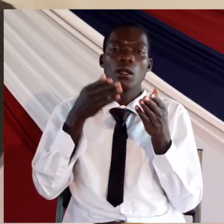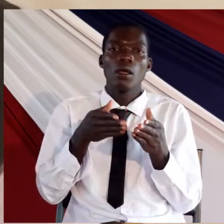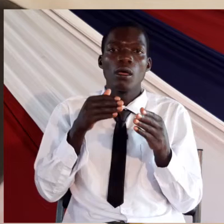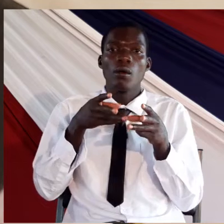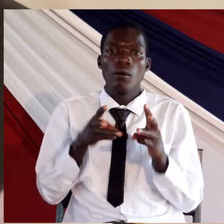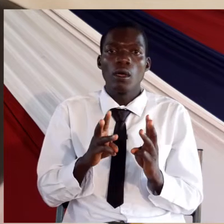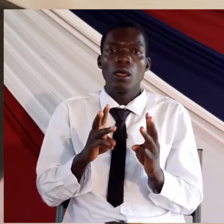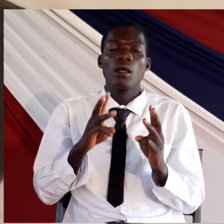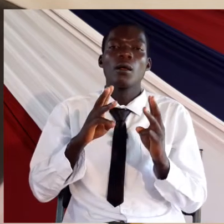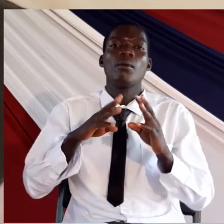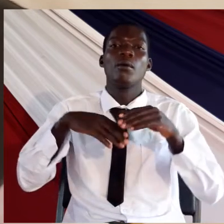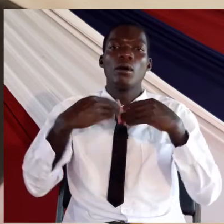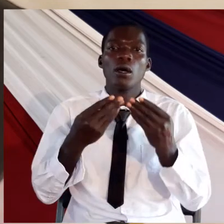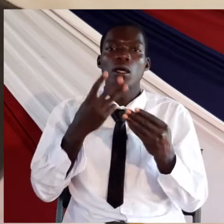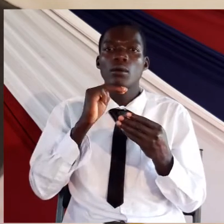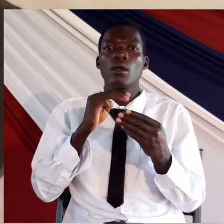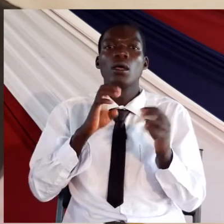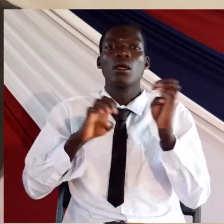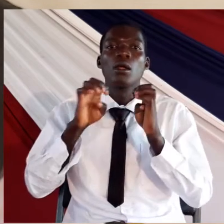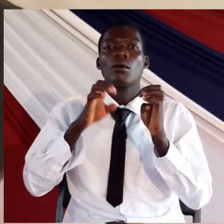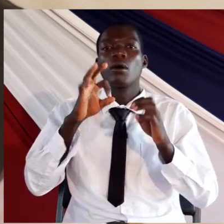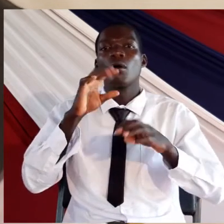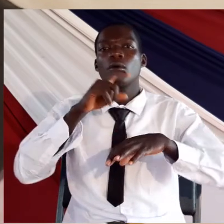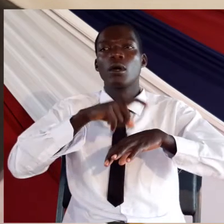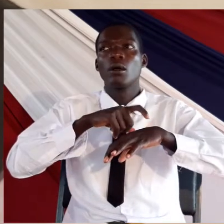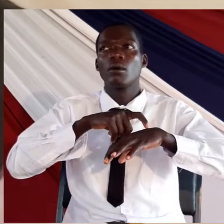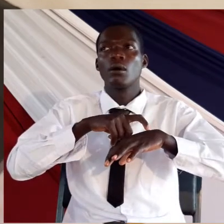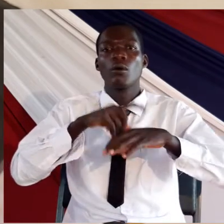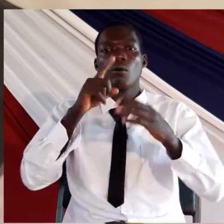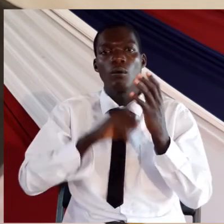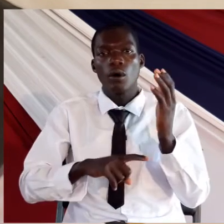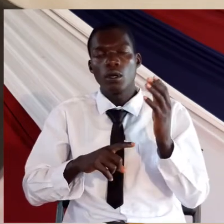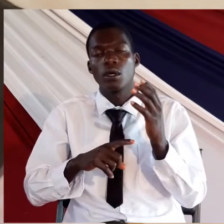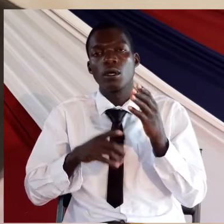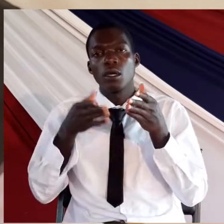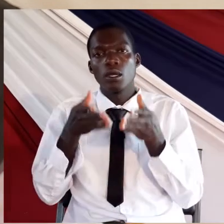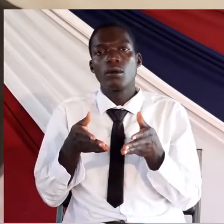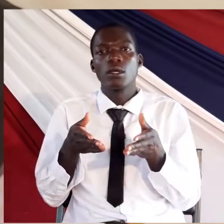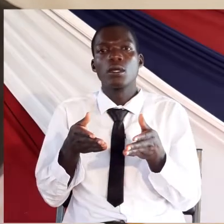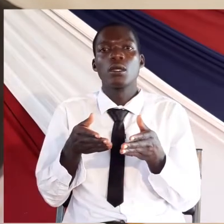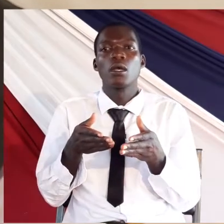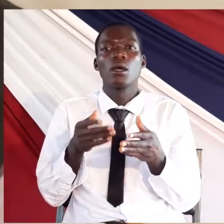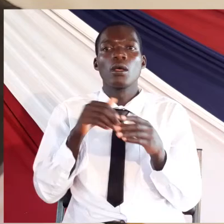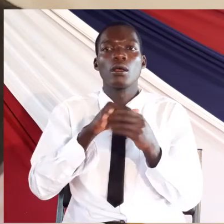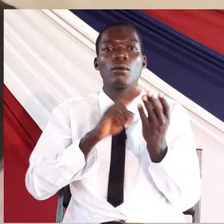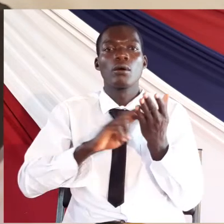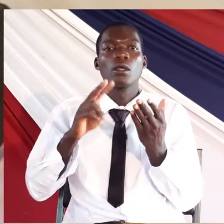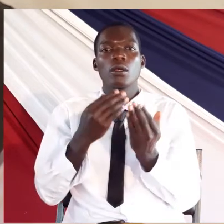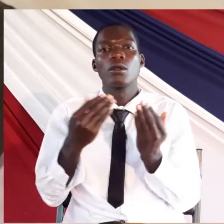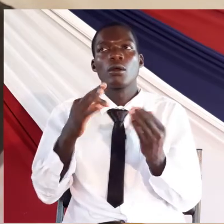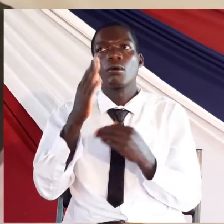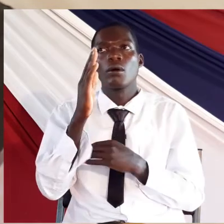way it brings in the element of time. Of what significance is this to us as children of